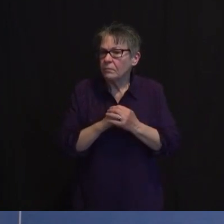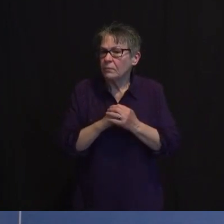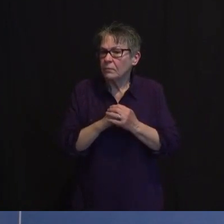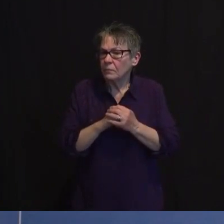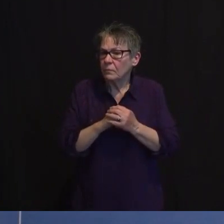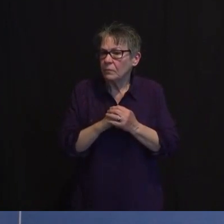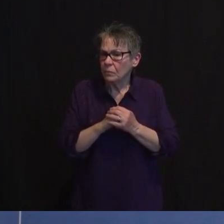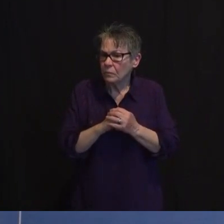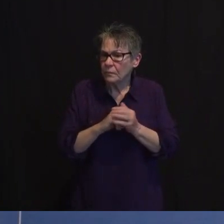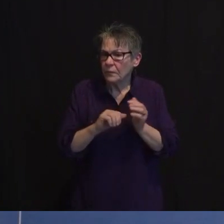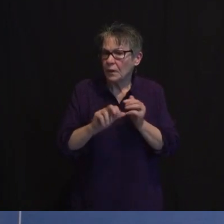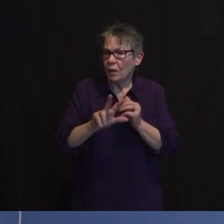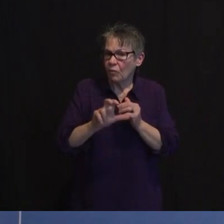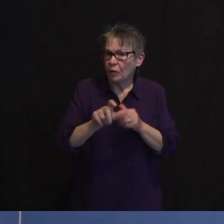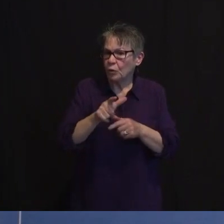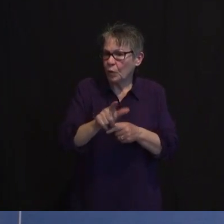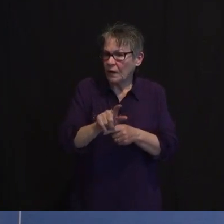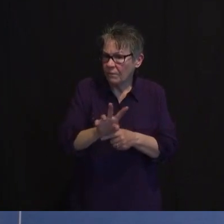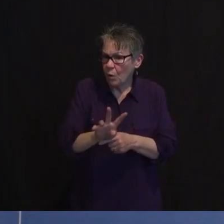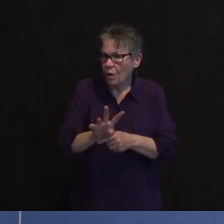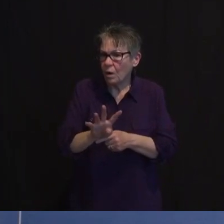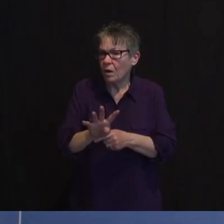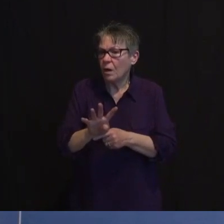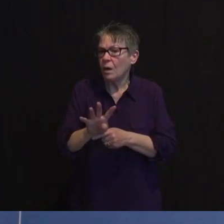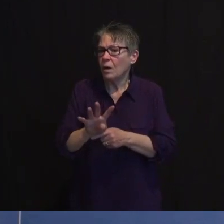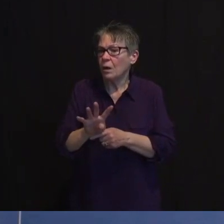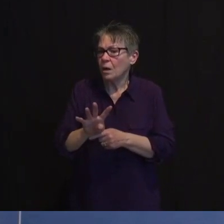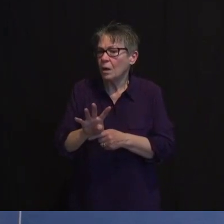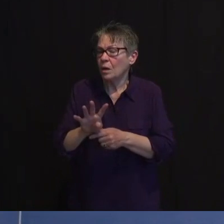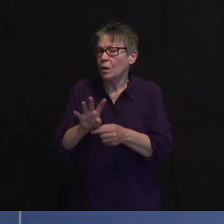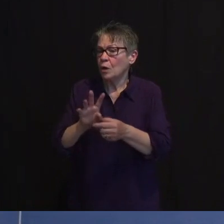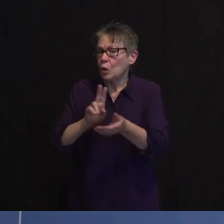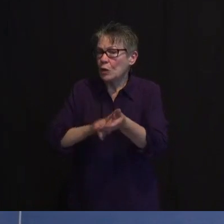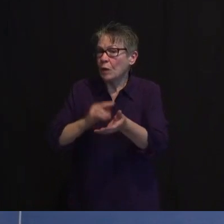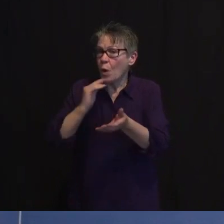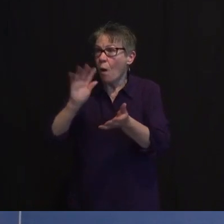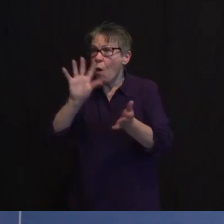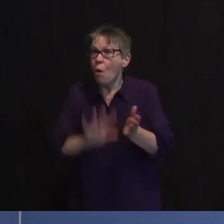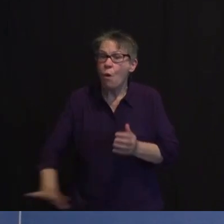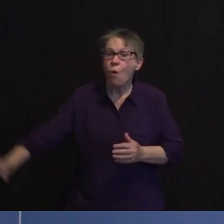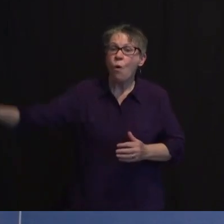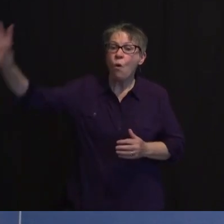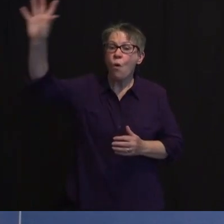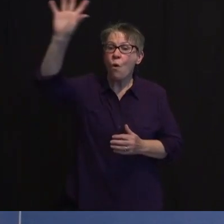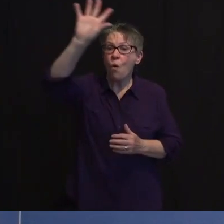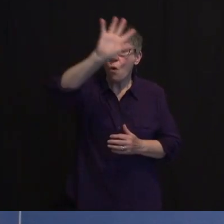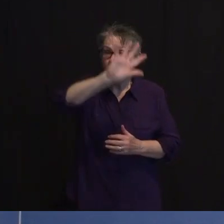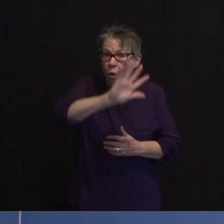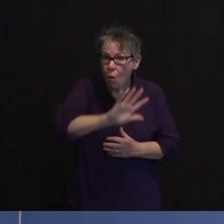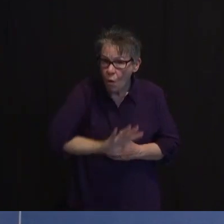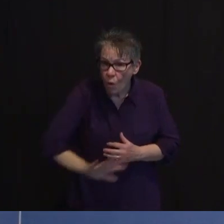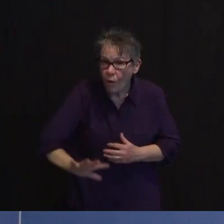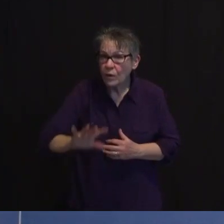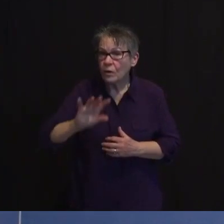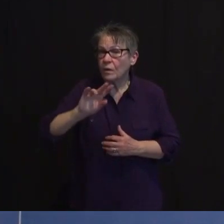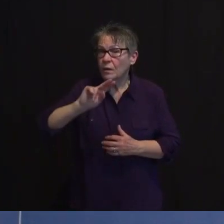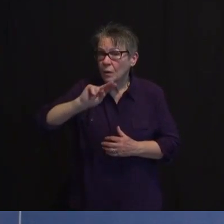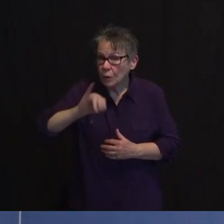324 long-term care facilities in the state with COVID-19 cases, for a total